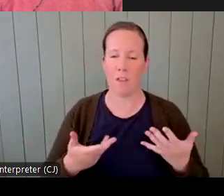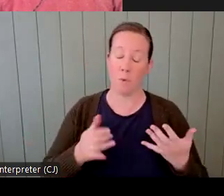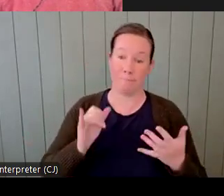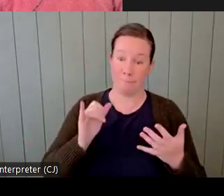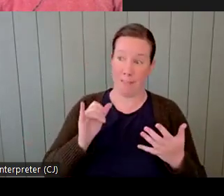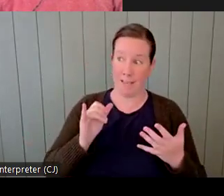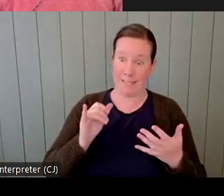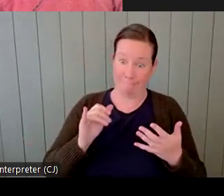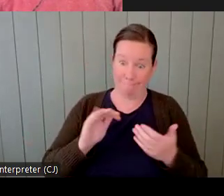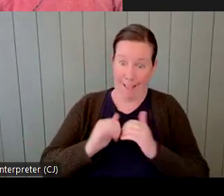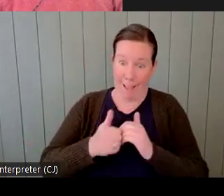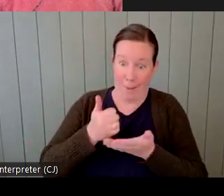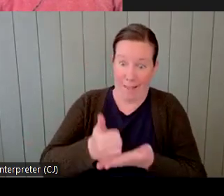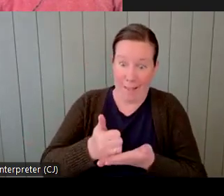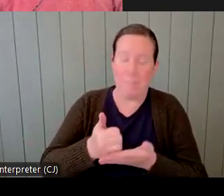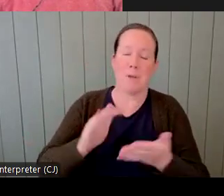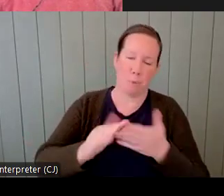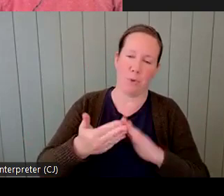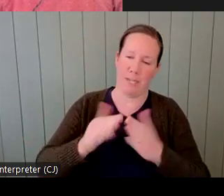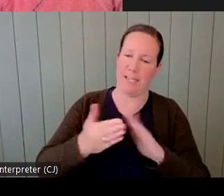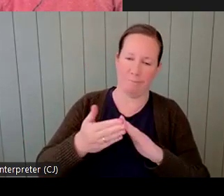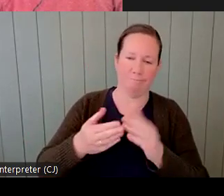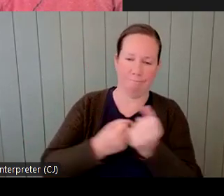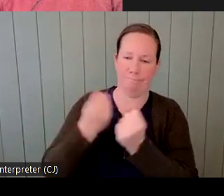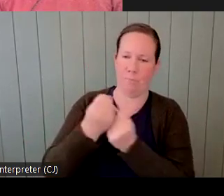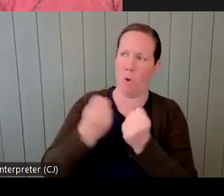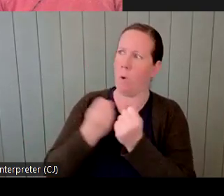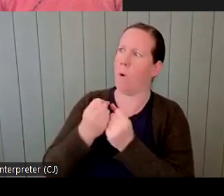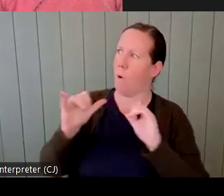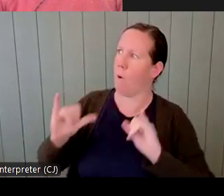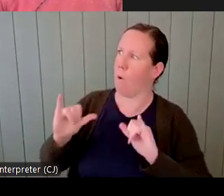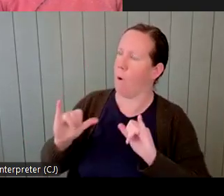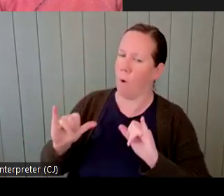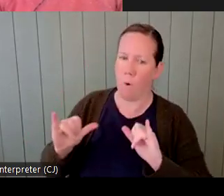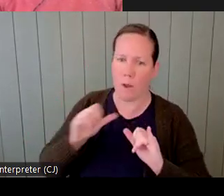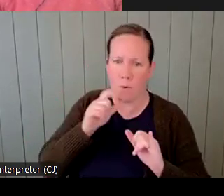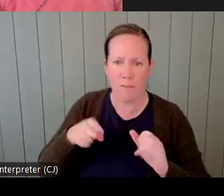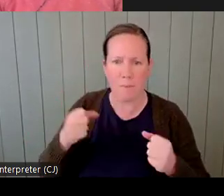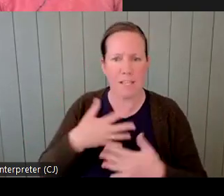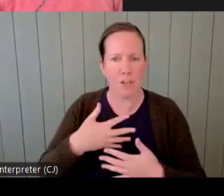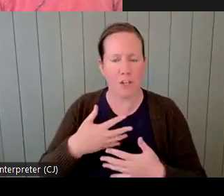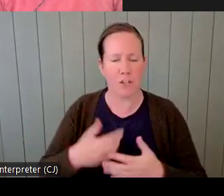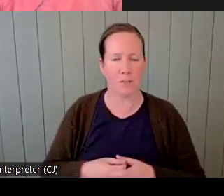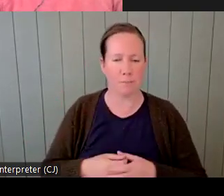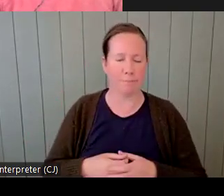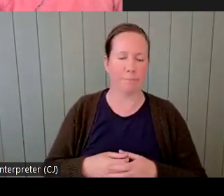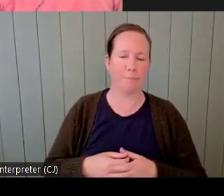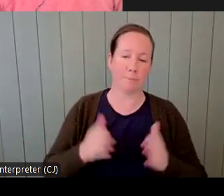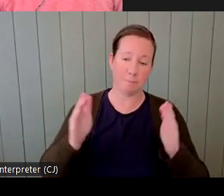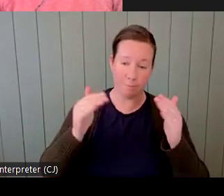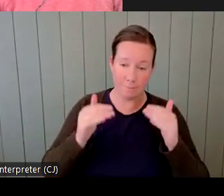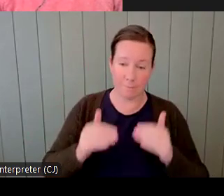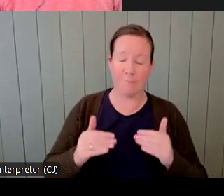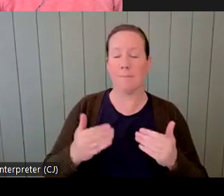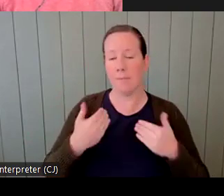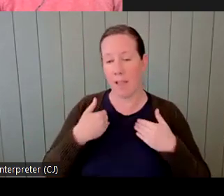that's a very good place where to start. Then we've got obviously our program Venture Labs, which is great for people that that